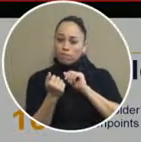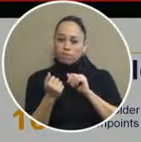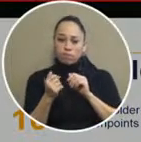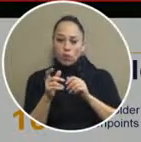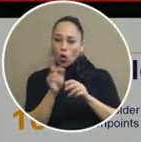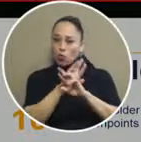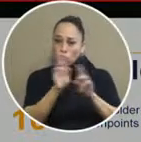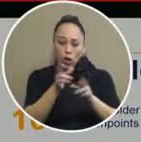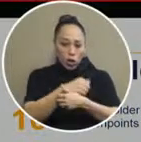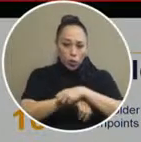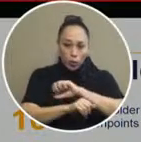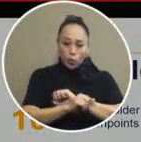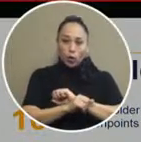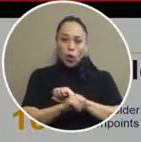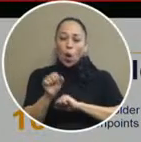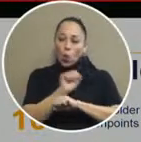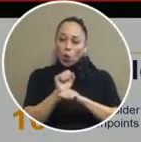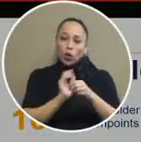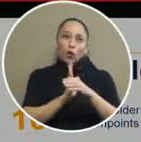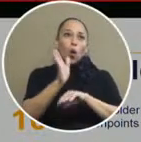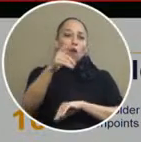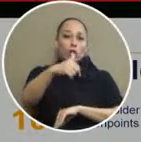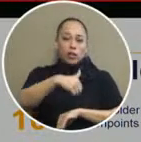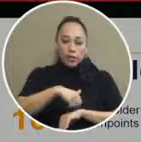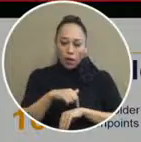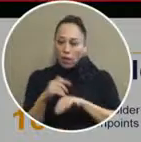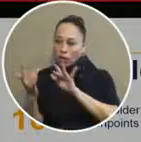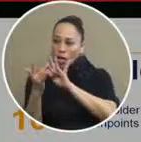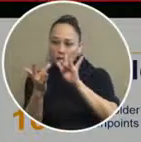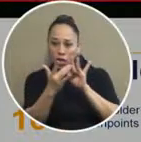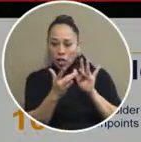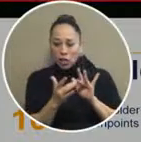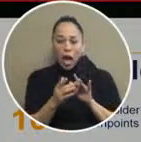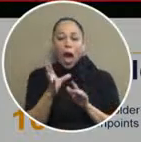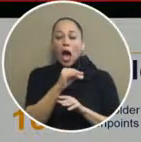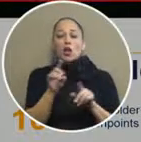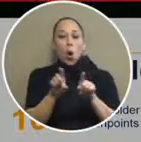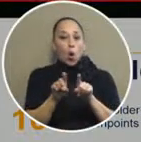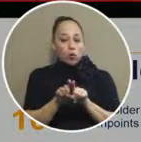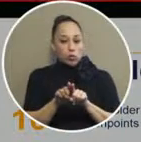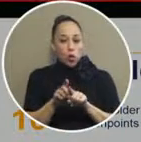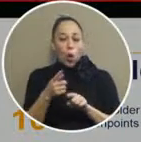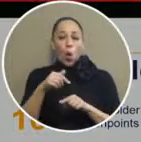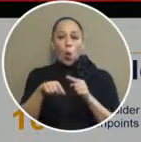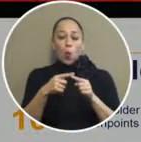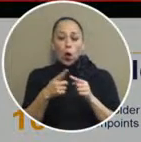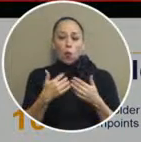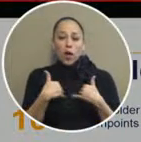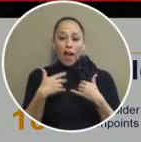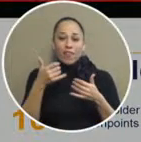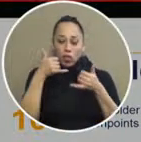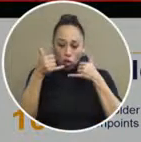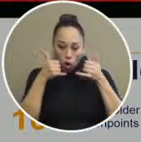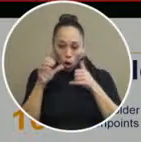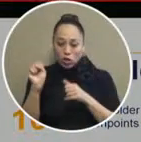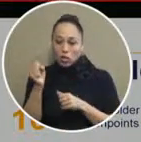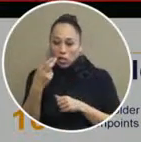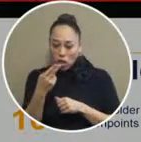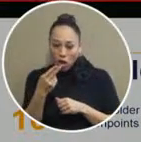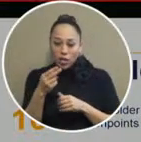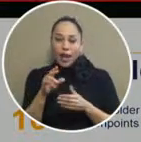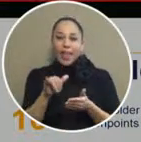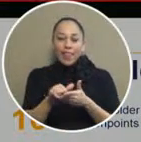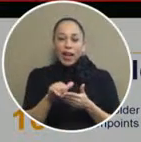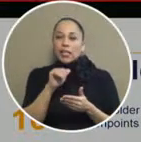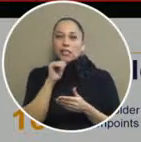and working overtime and getting in touch with folks. And I want to also be clear that when we have those calls and we have those stakeholder touch points, this